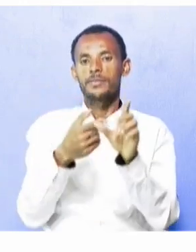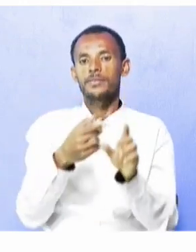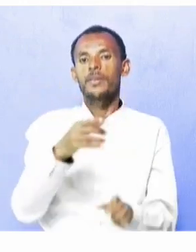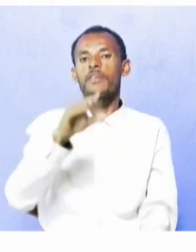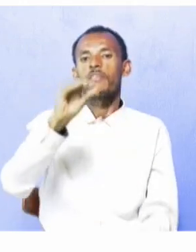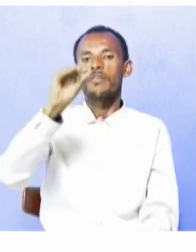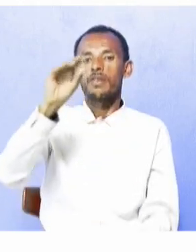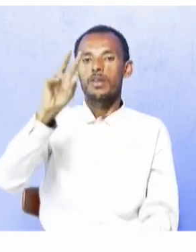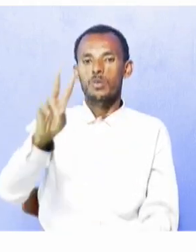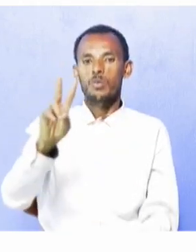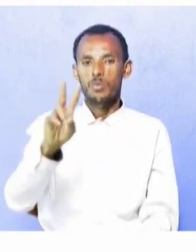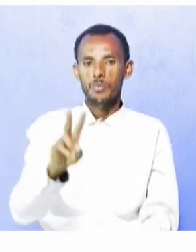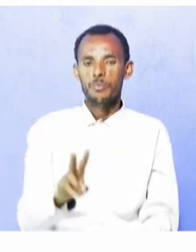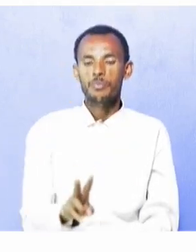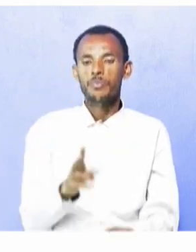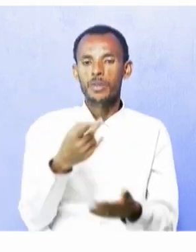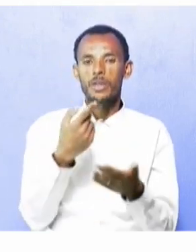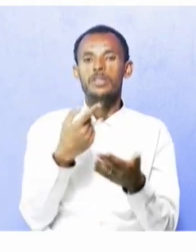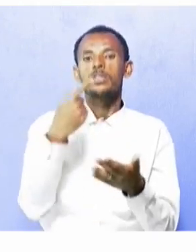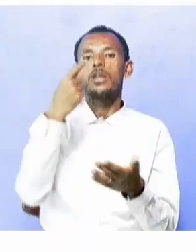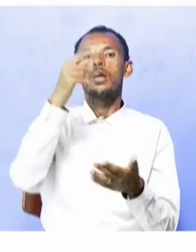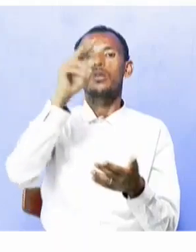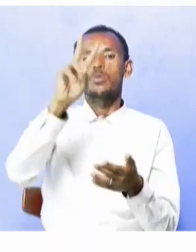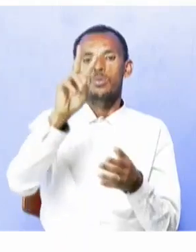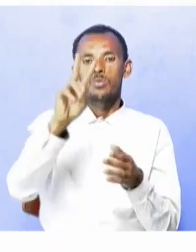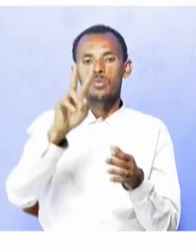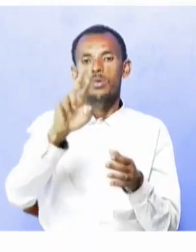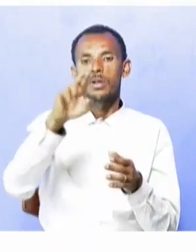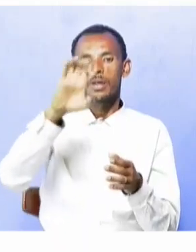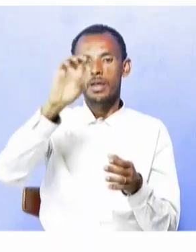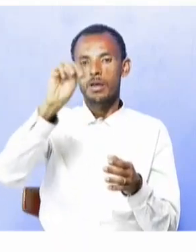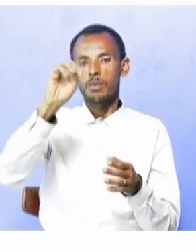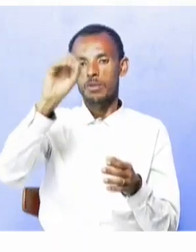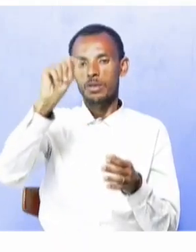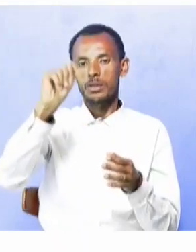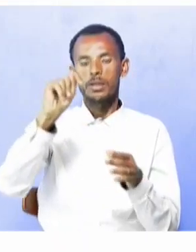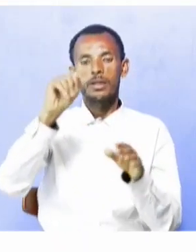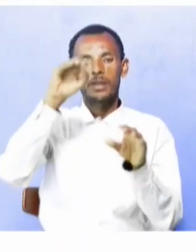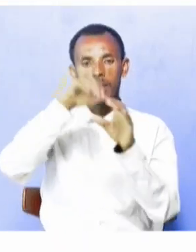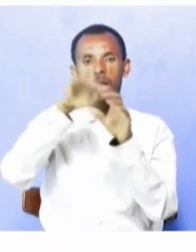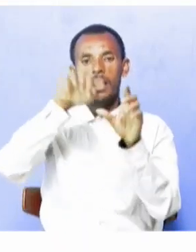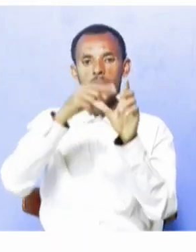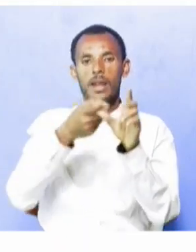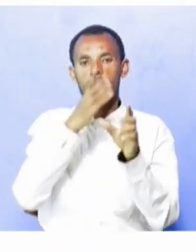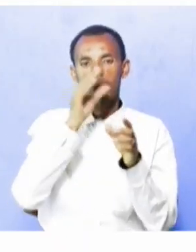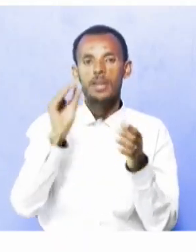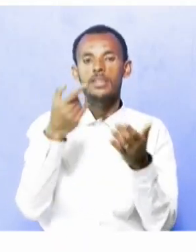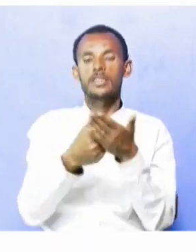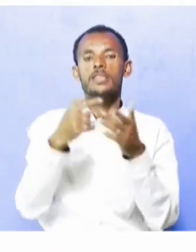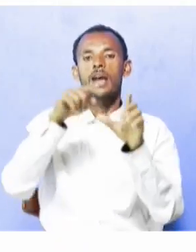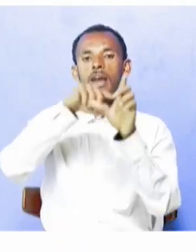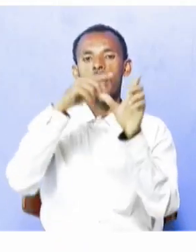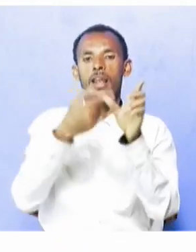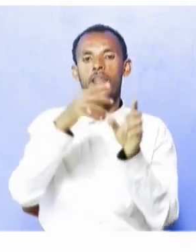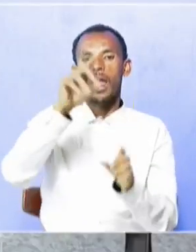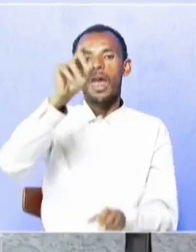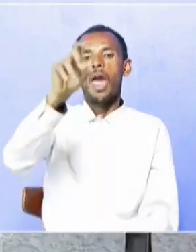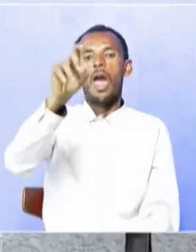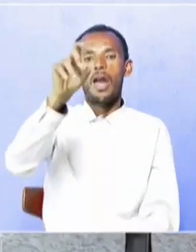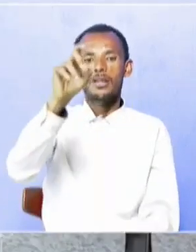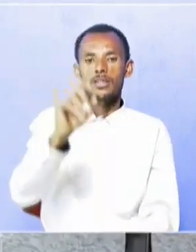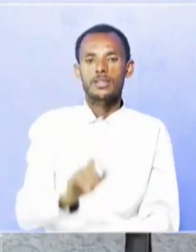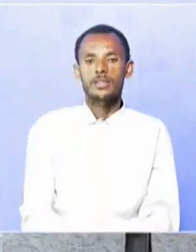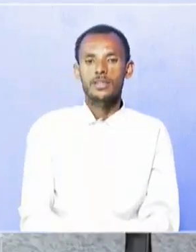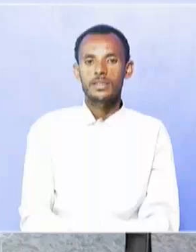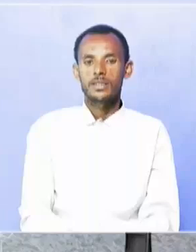52, because these are the two remote interior angles, and this angle is X here,